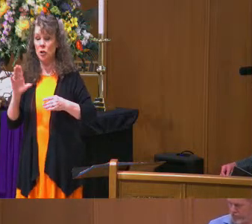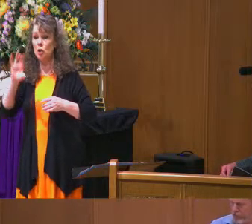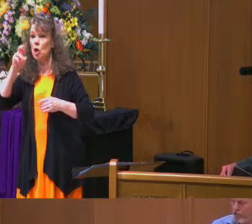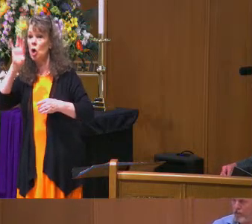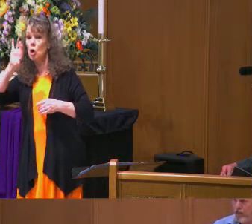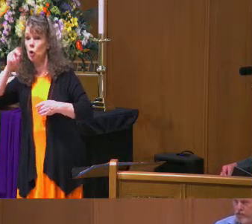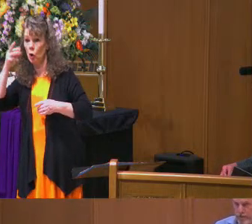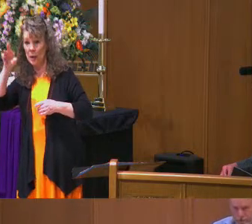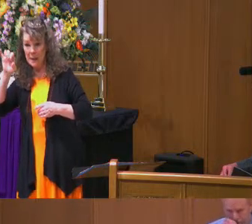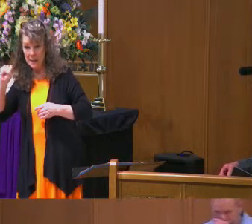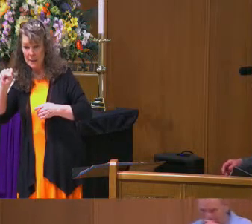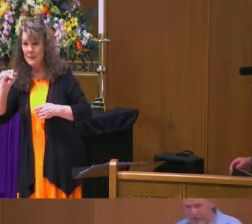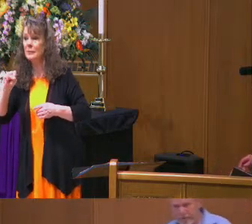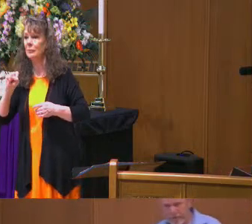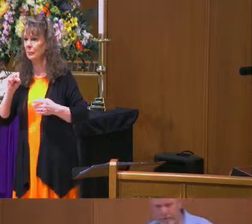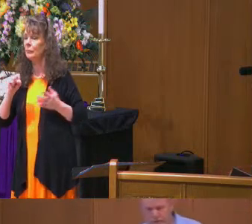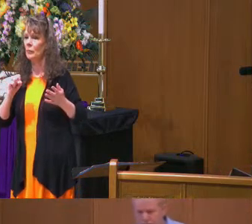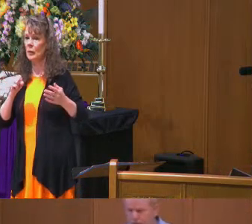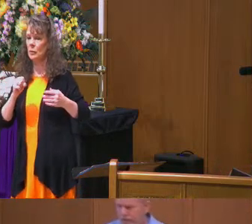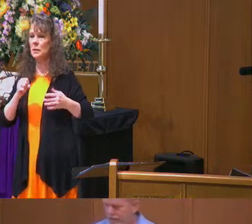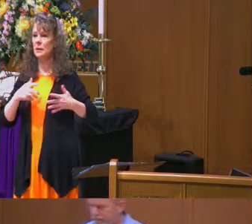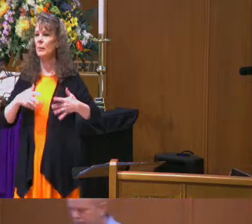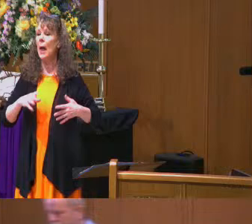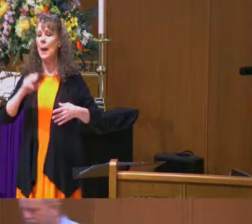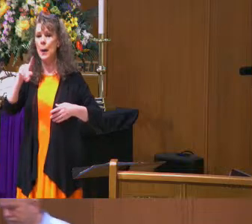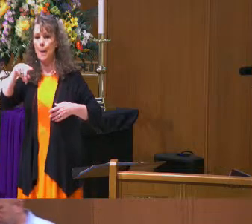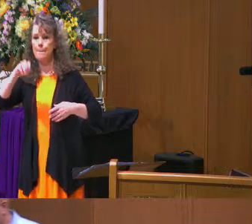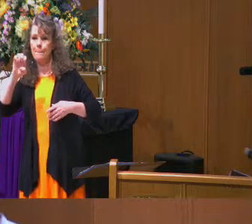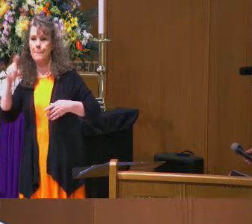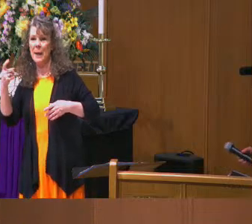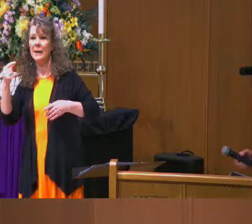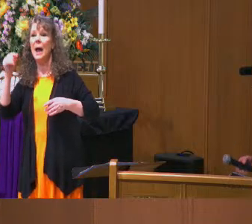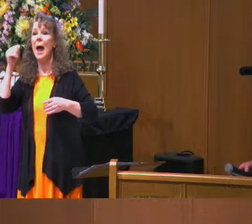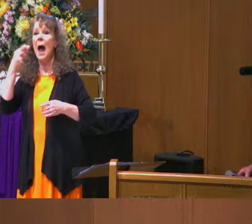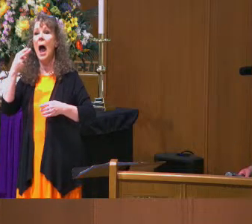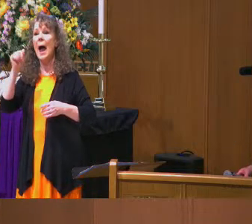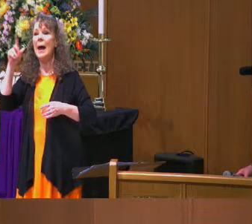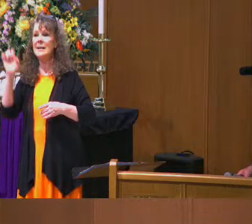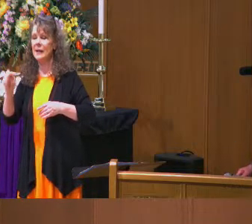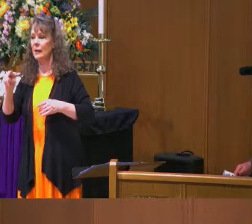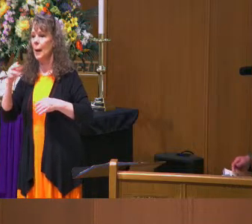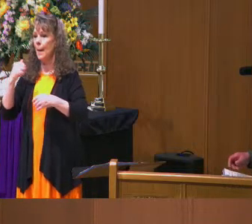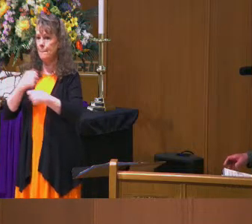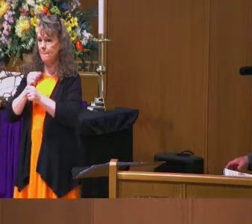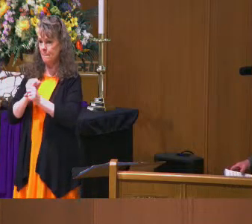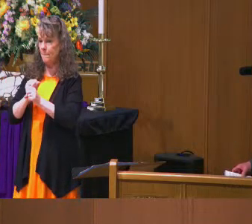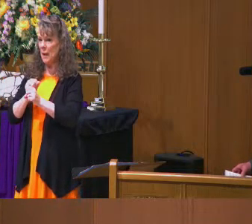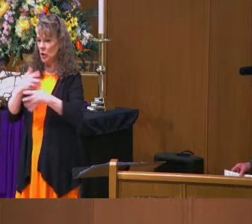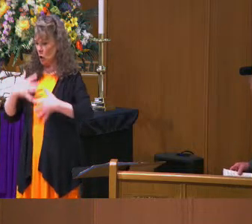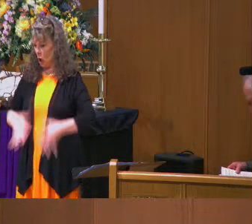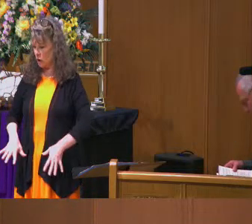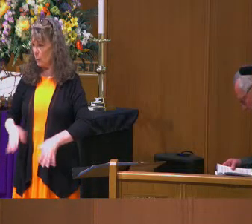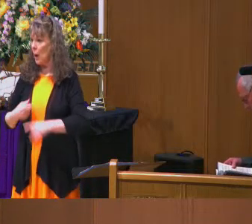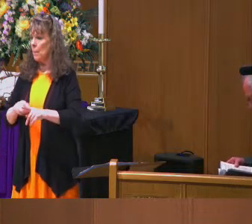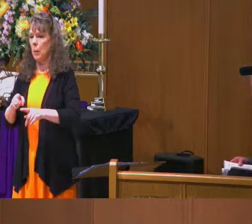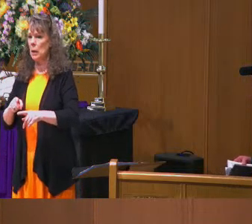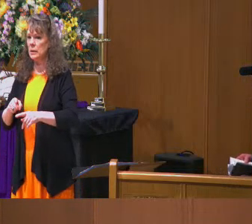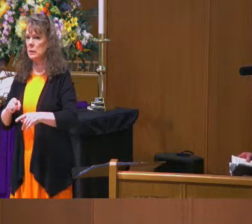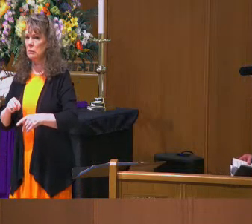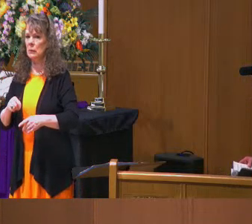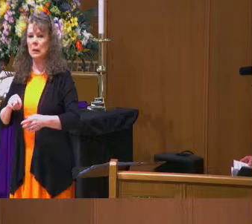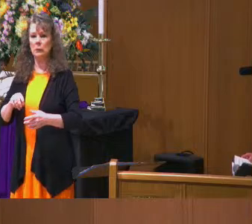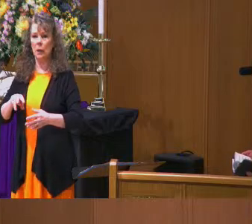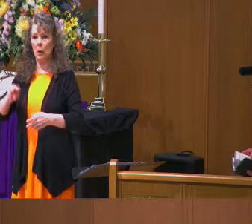experience. Peg Haddon made the beautiful costumes for us, though. So I would do a cartwheel for you now, but that just seems a bit